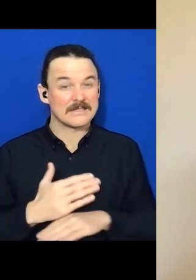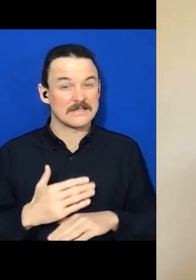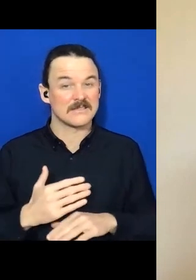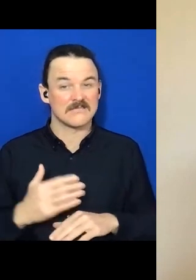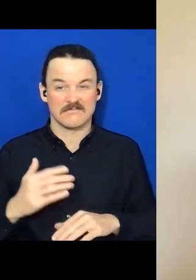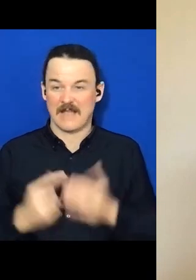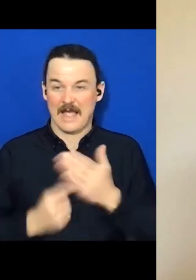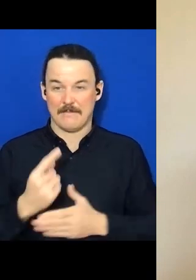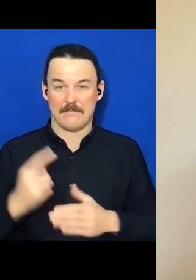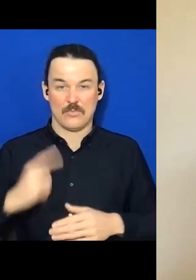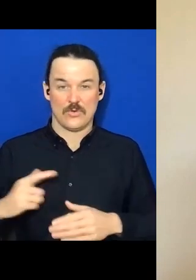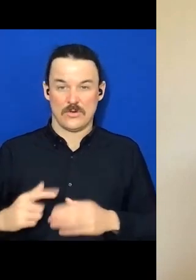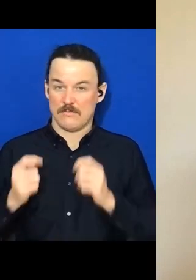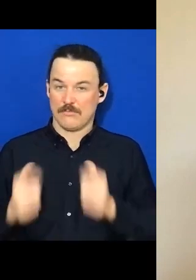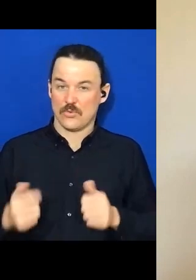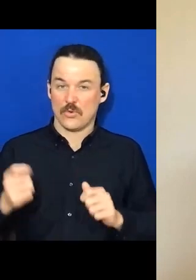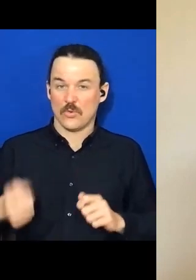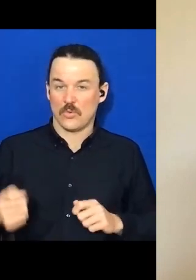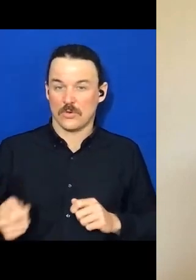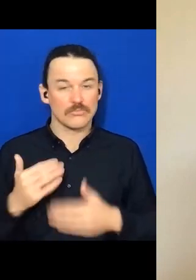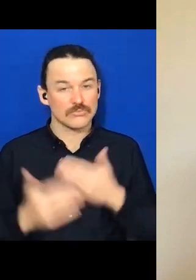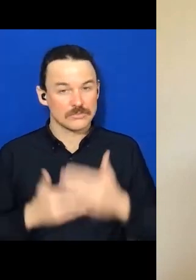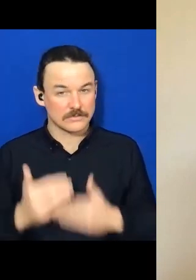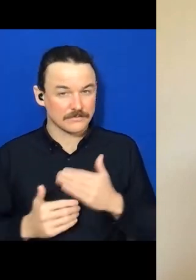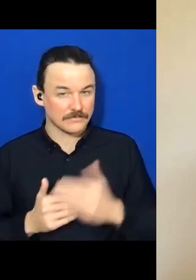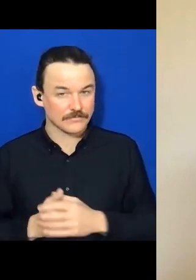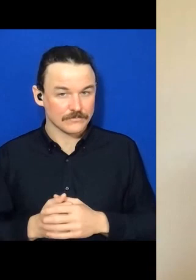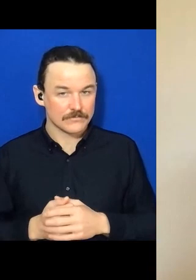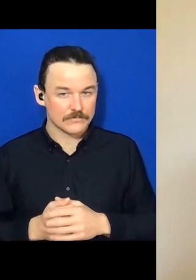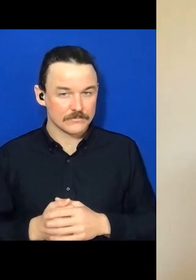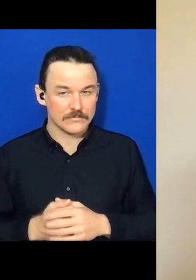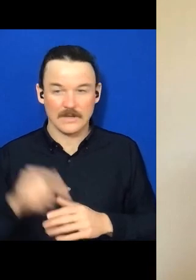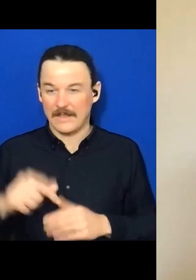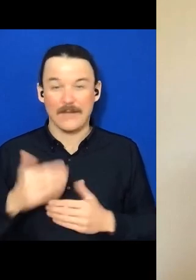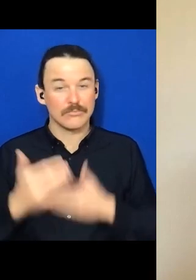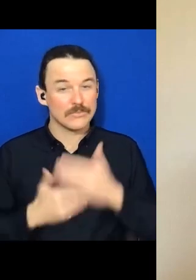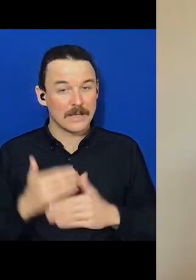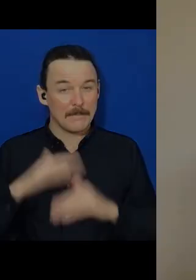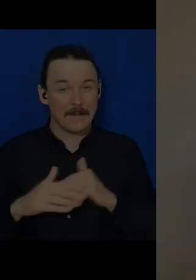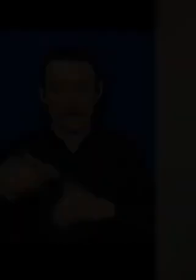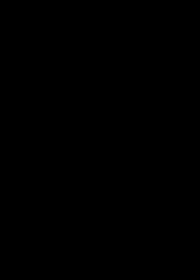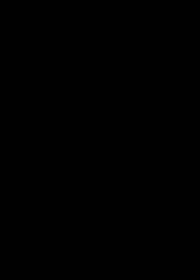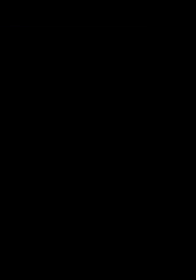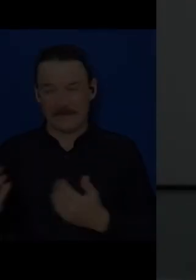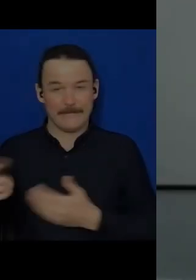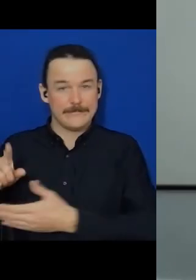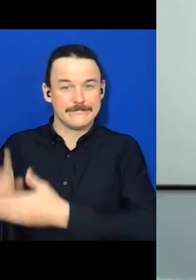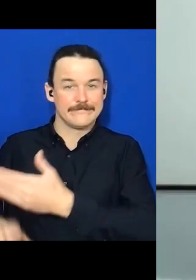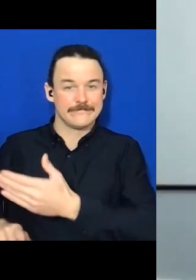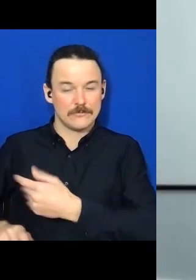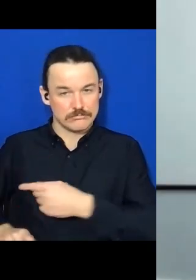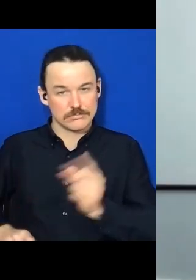I could round it off in this comment and go and wait for the green room, I guess, to have a wider